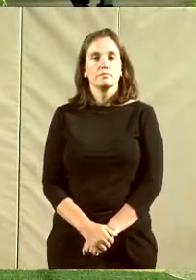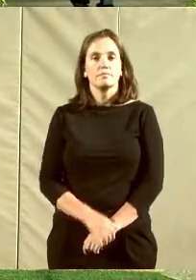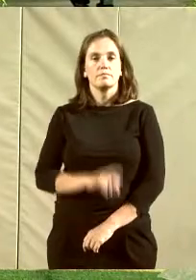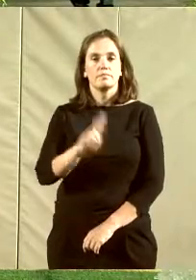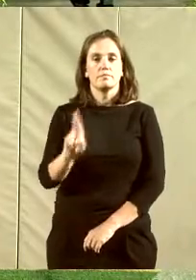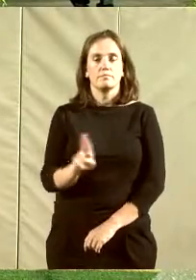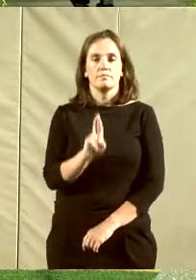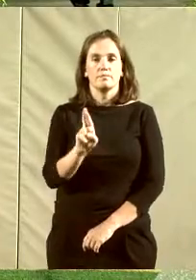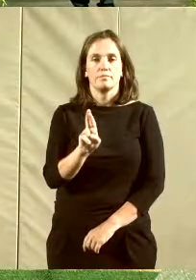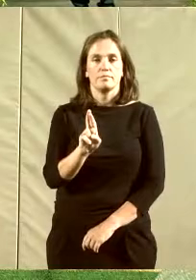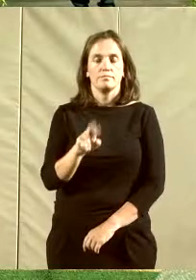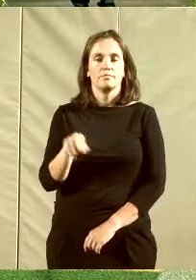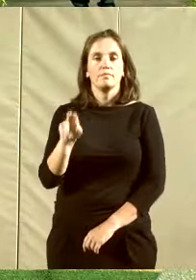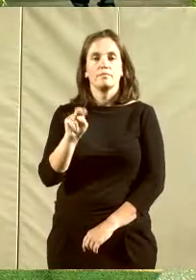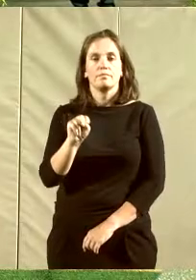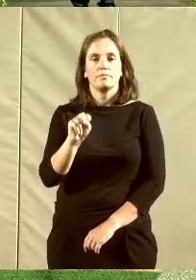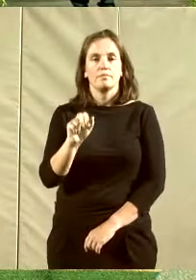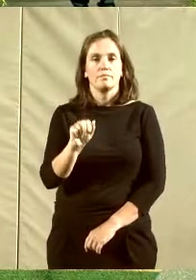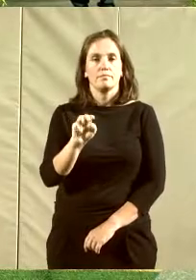Reese Joseph Namey.